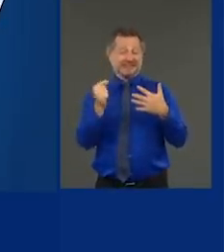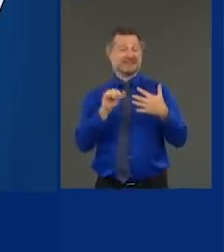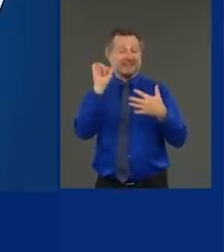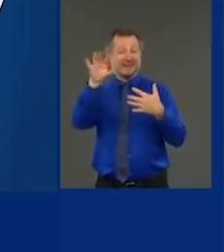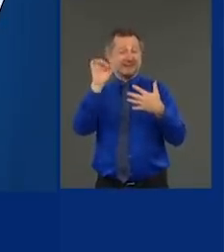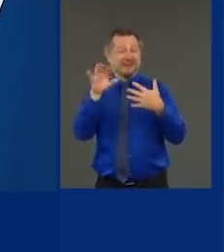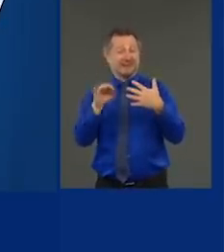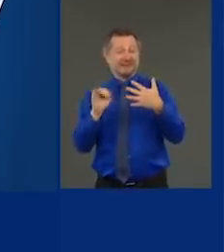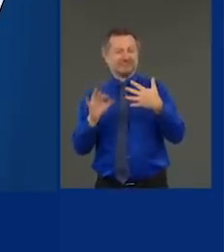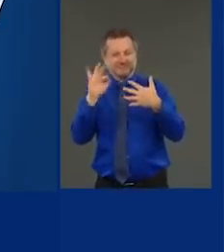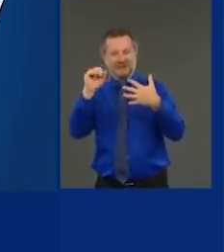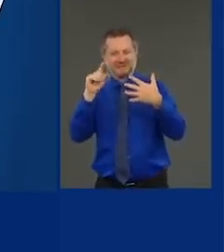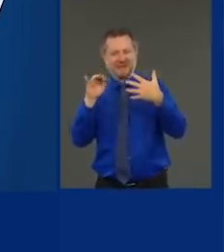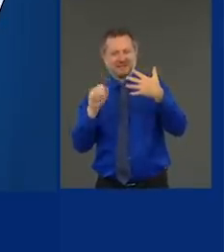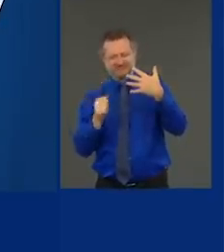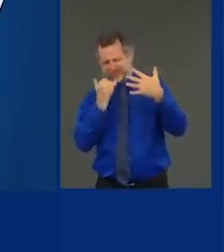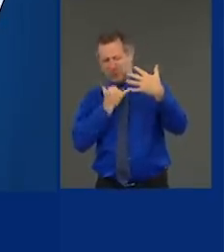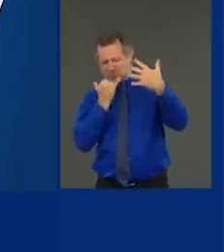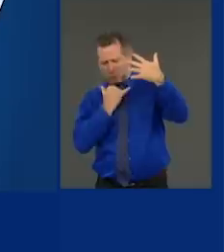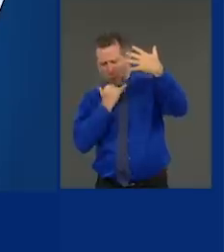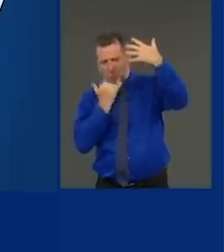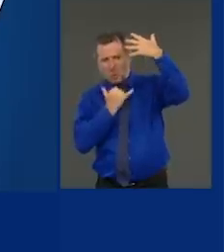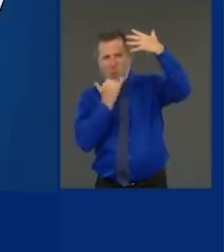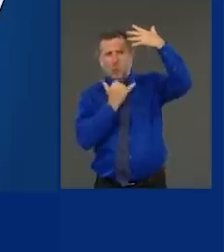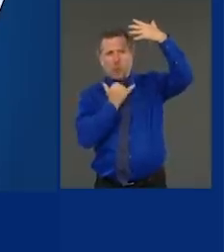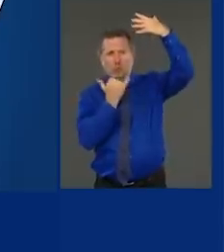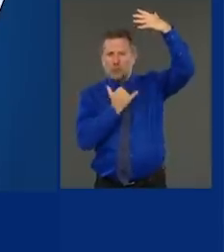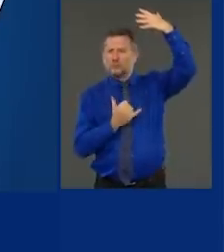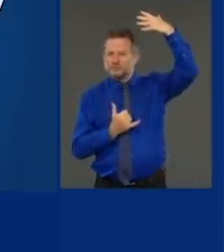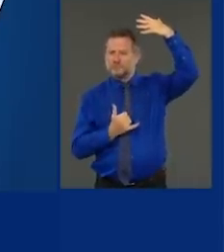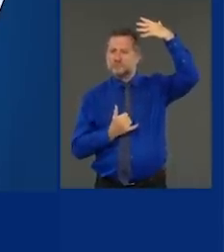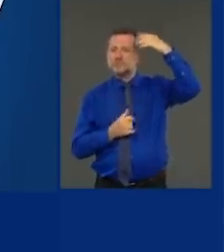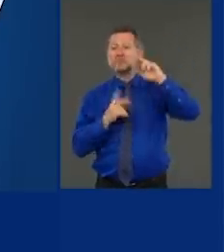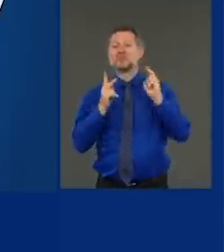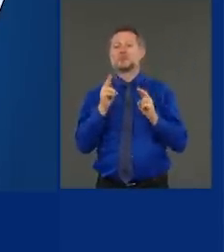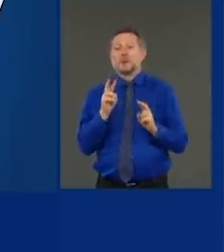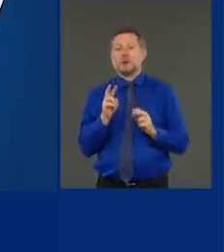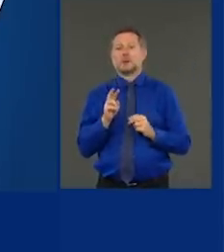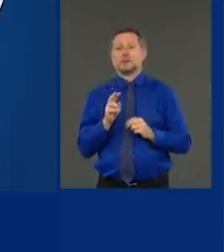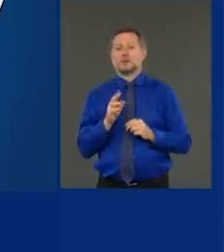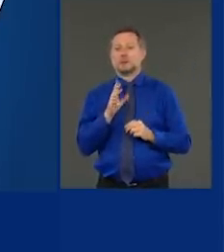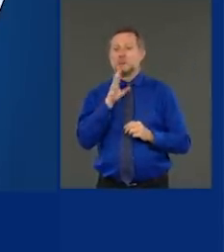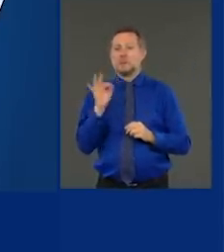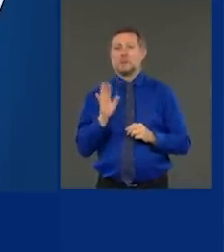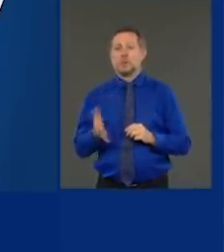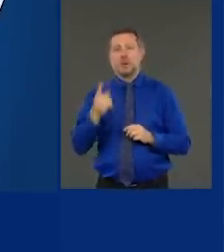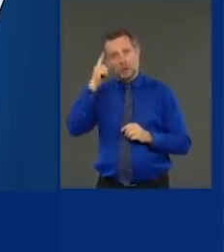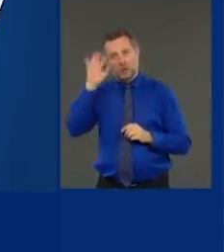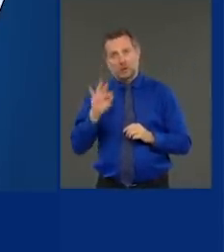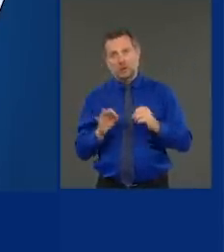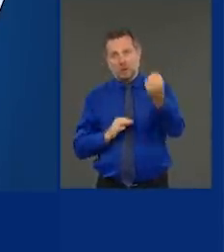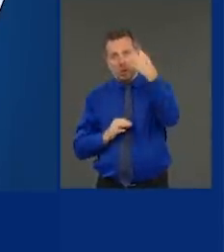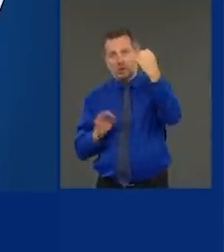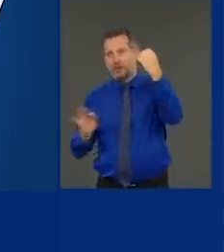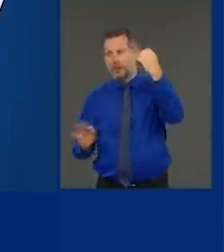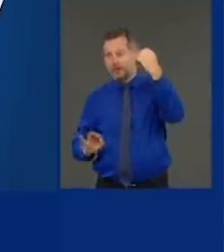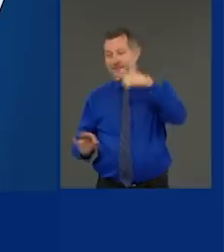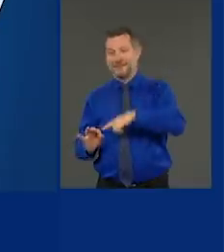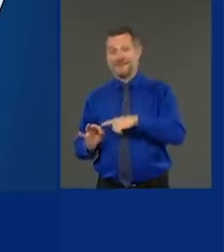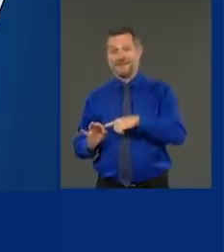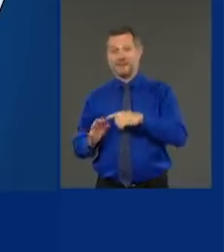all untruths. And they sent the wrong message to the American people. Because some people heard the president and believed